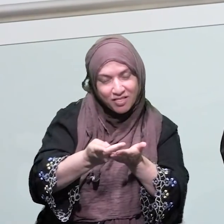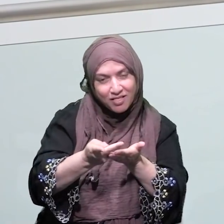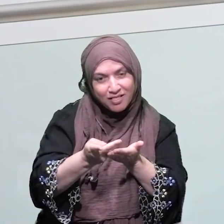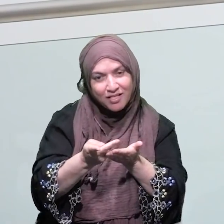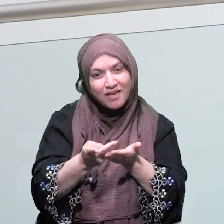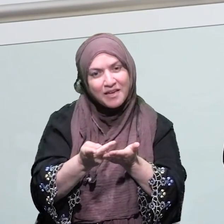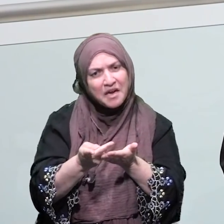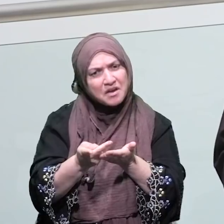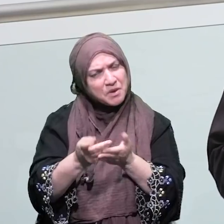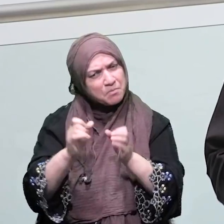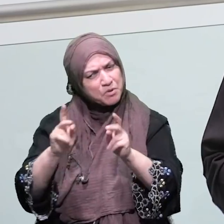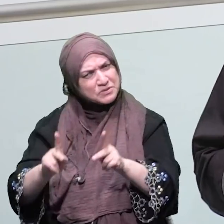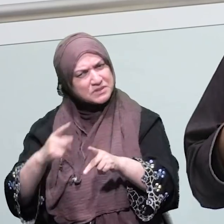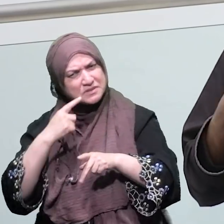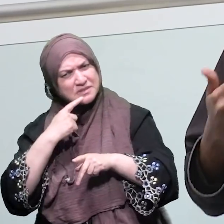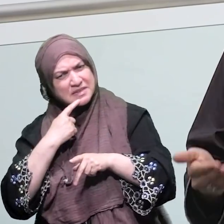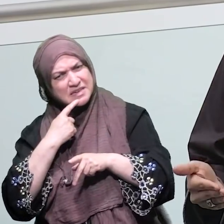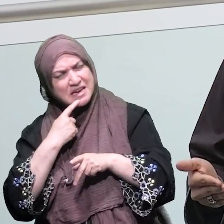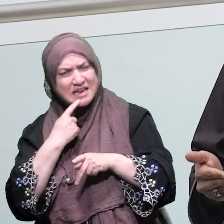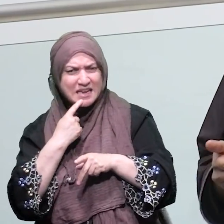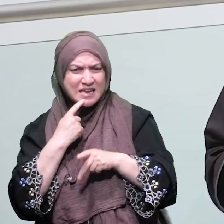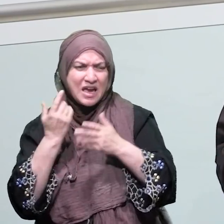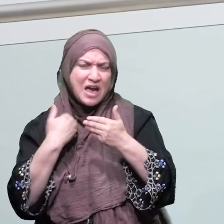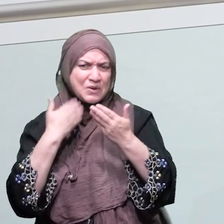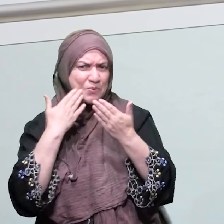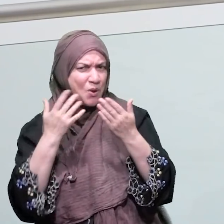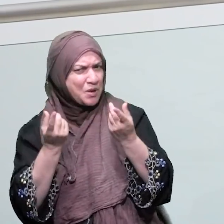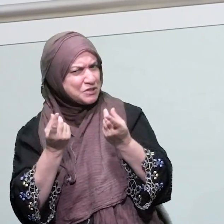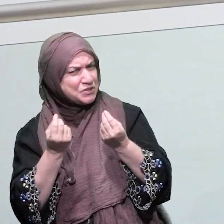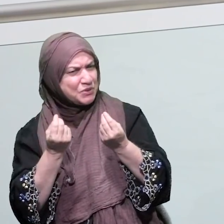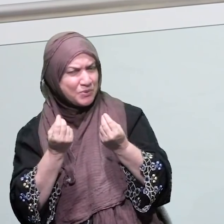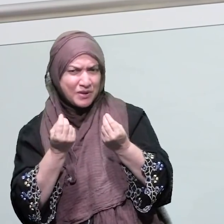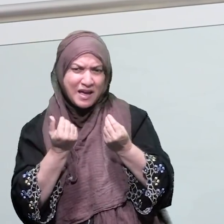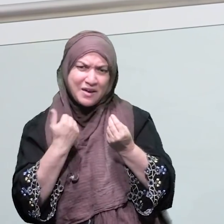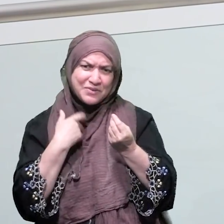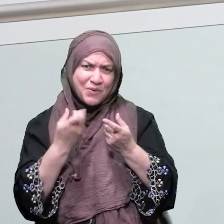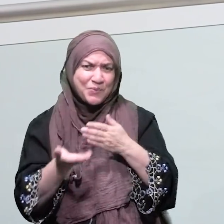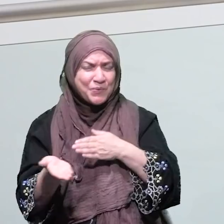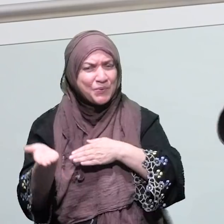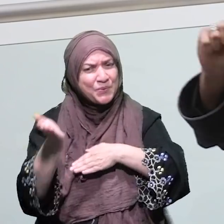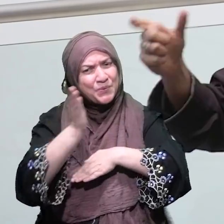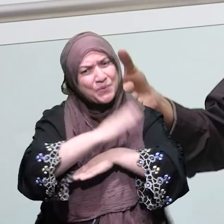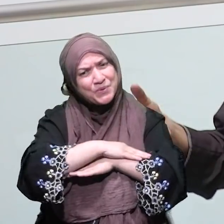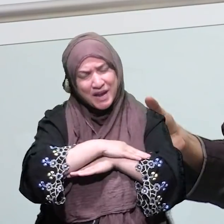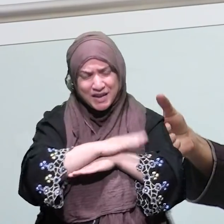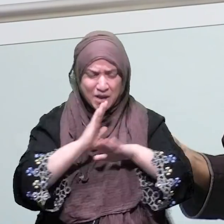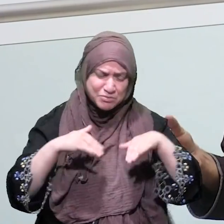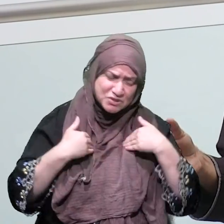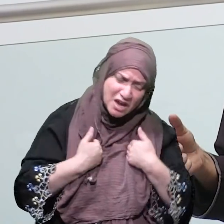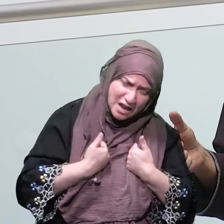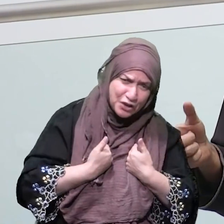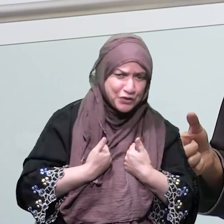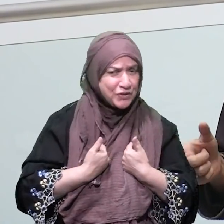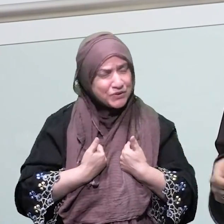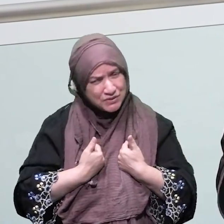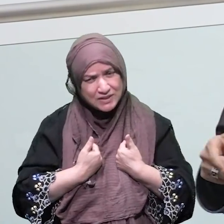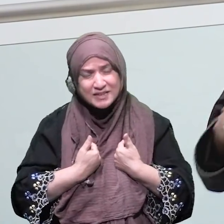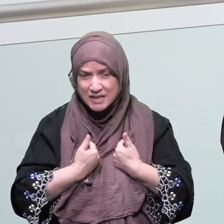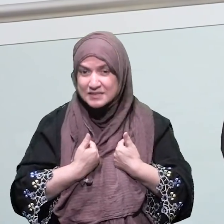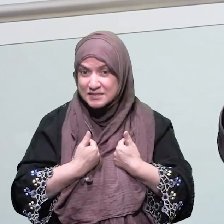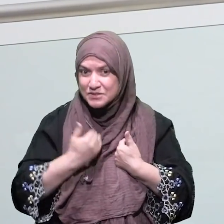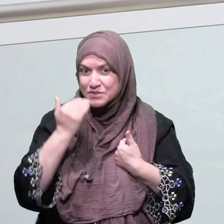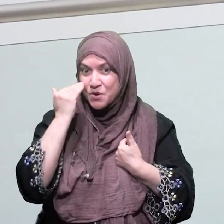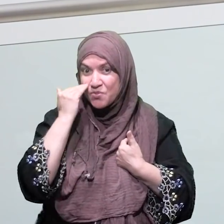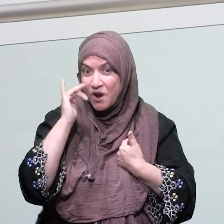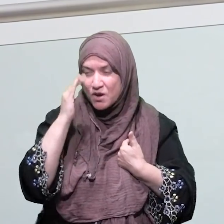well, I've had a long day. I know I should be doing this, but I'm stuck in this. I know that I should be making this change in my life, but,